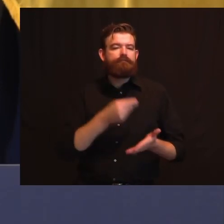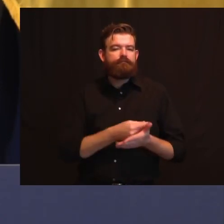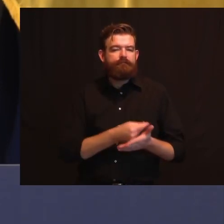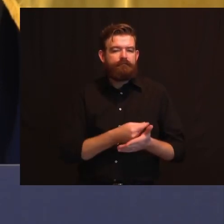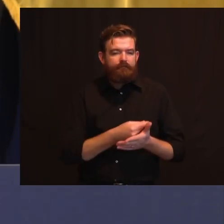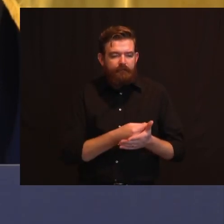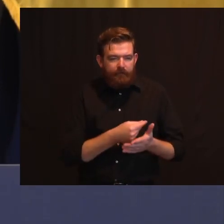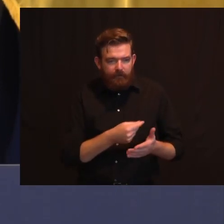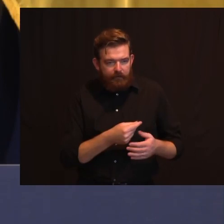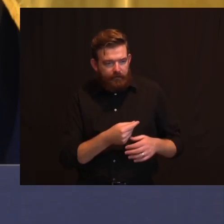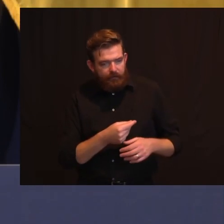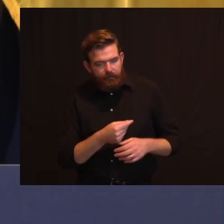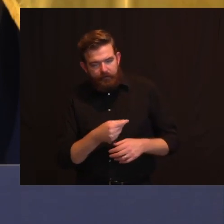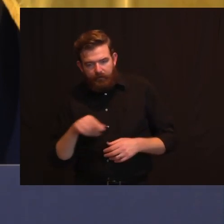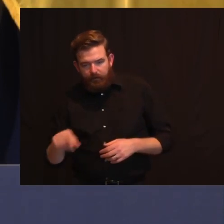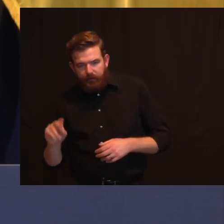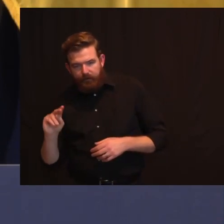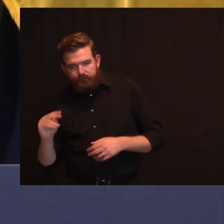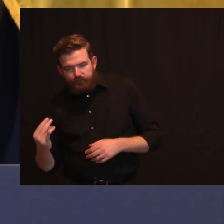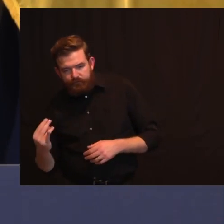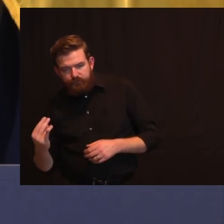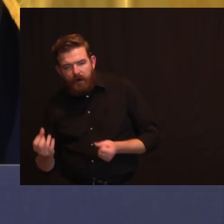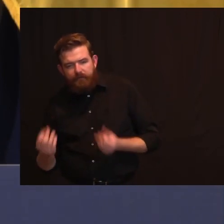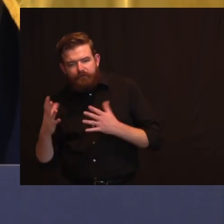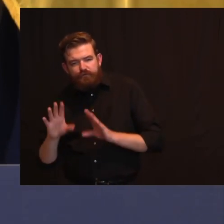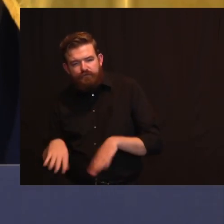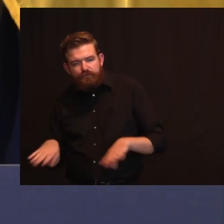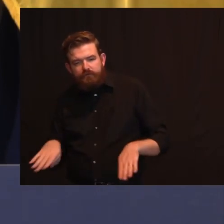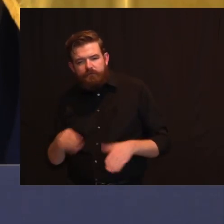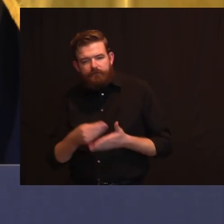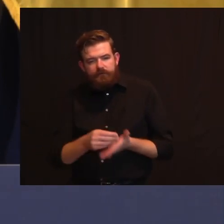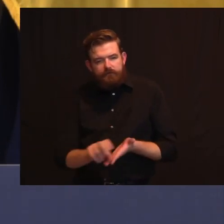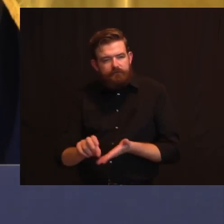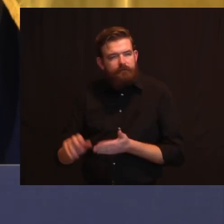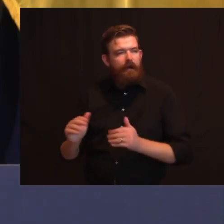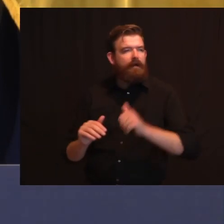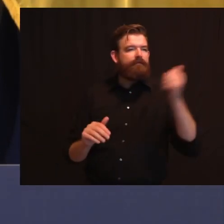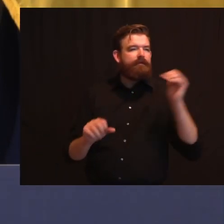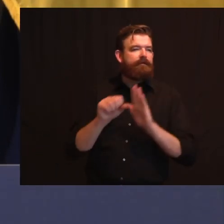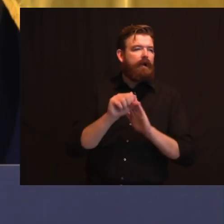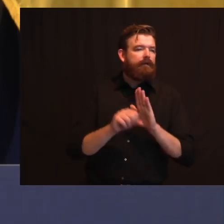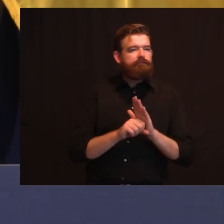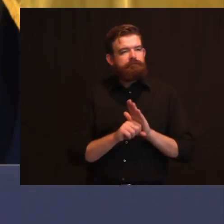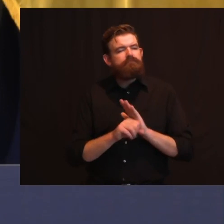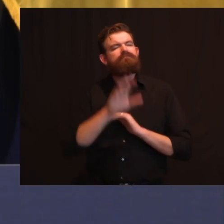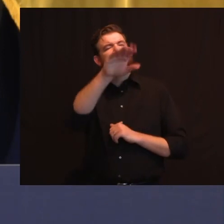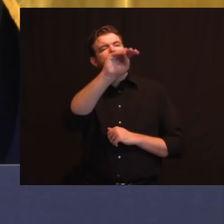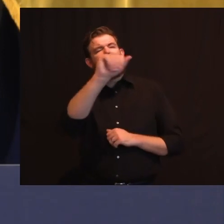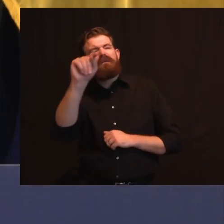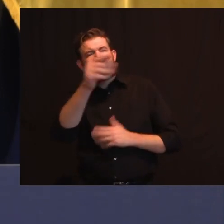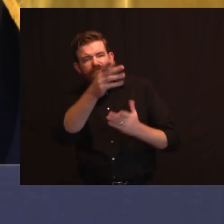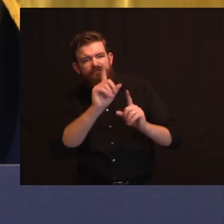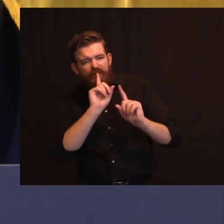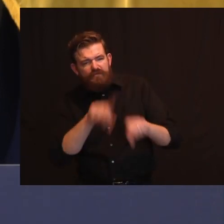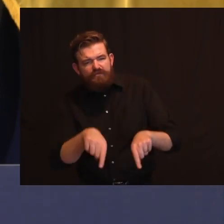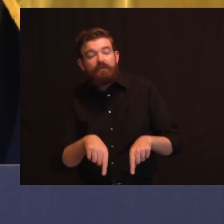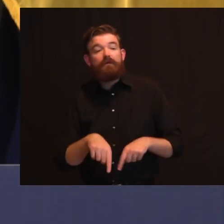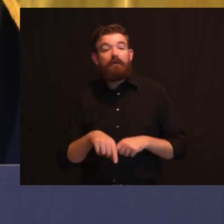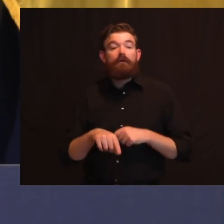us to other American states. Matt, do you want to add anything to that? Just that amount was based on multiple surveys conducted statewide by the Department